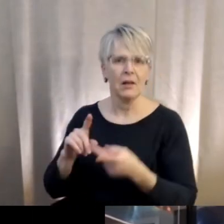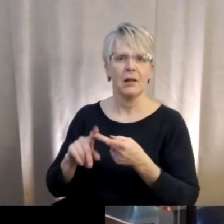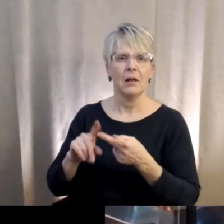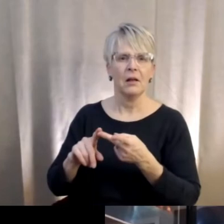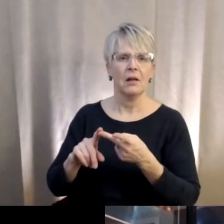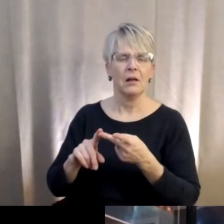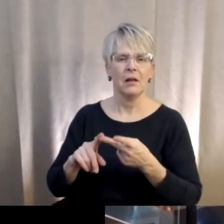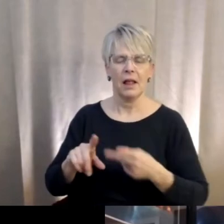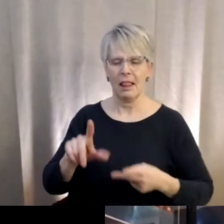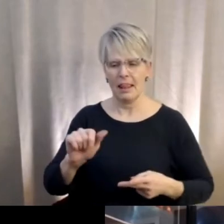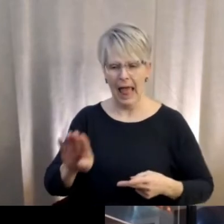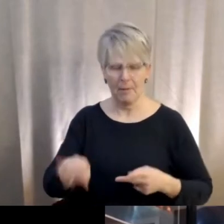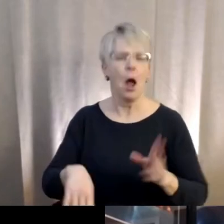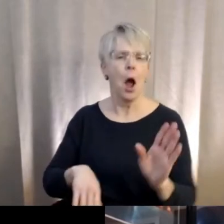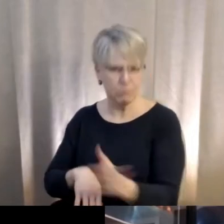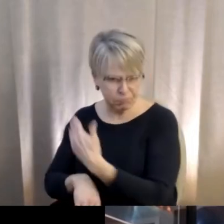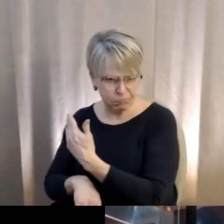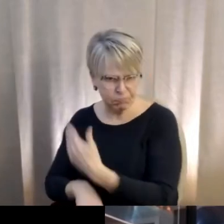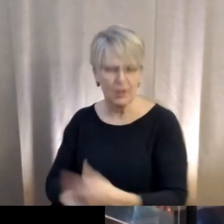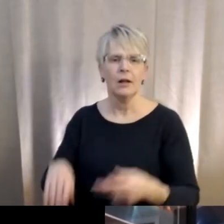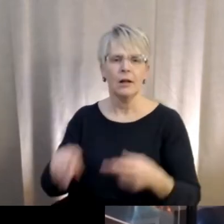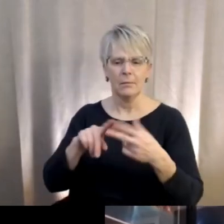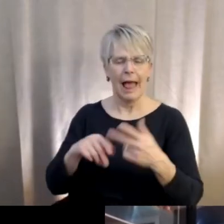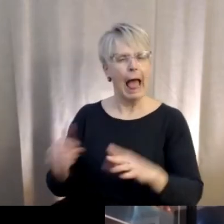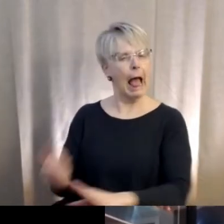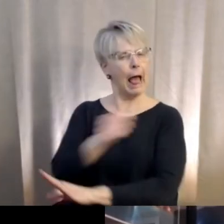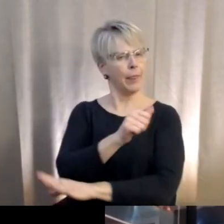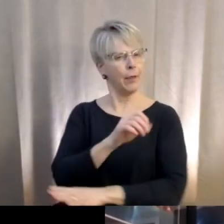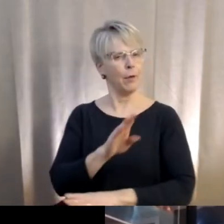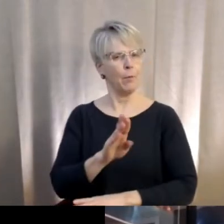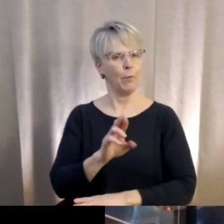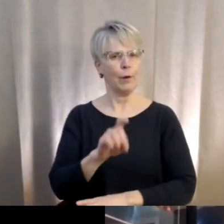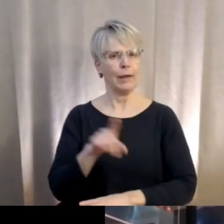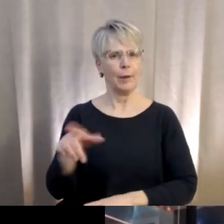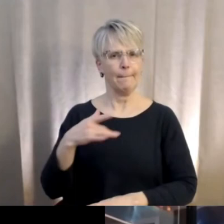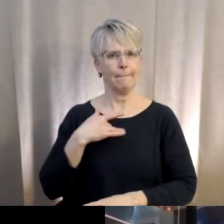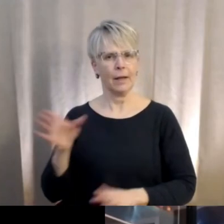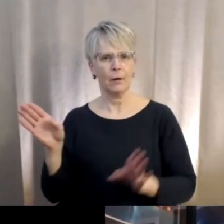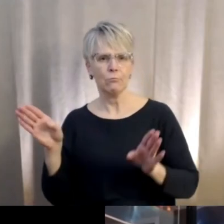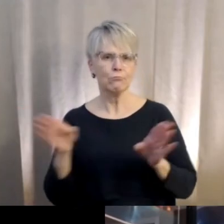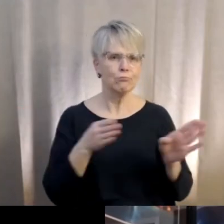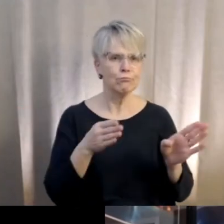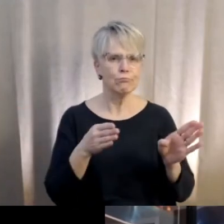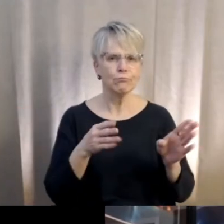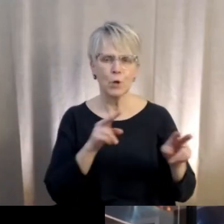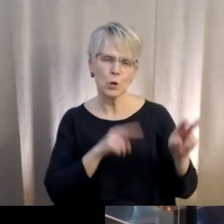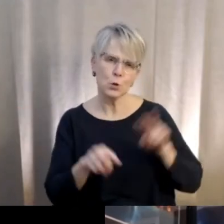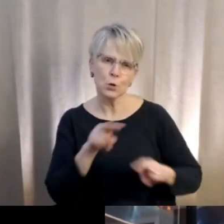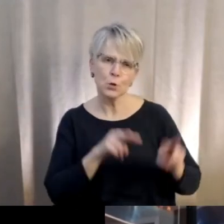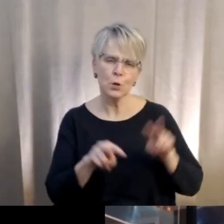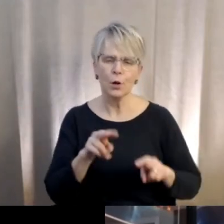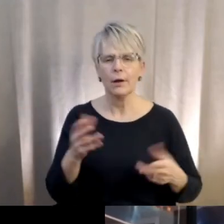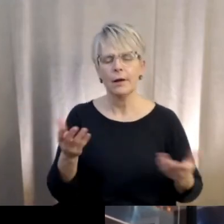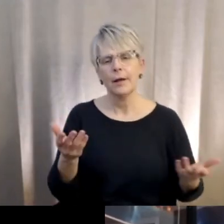and the Golden and Black Labs for a second. What are some non-standard breeds that you sort of gravitate towards when you're looking at, let's